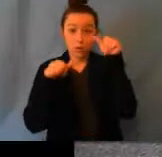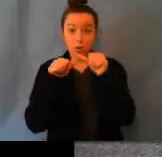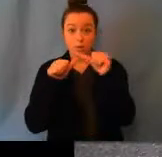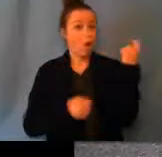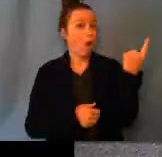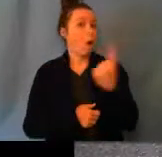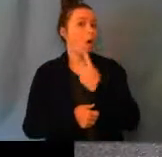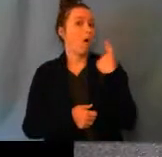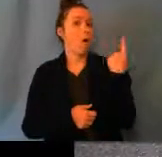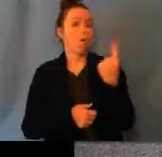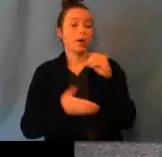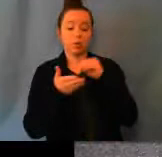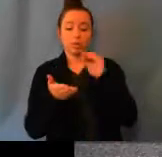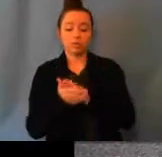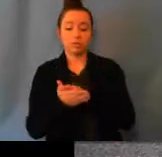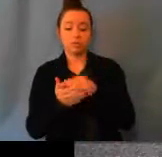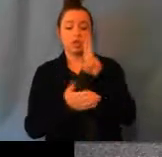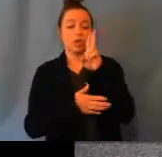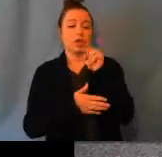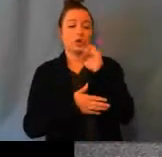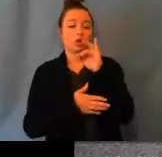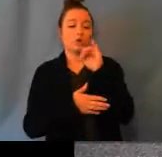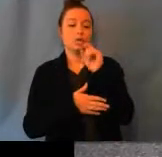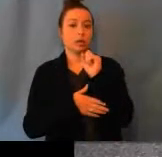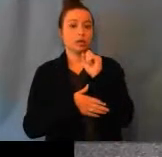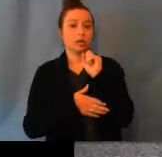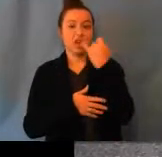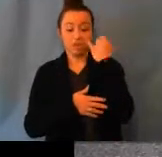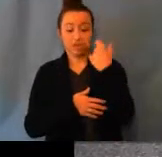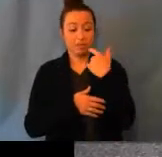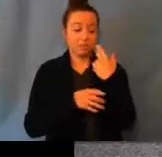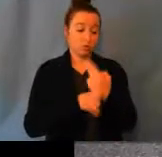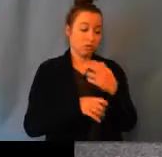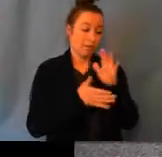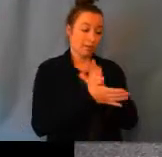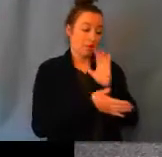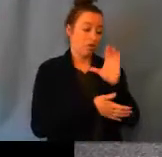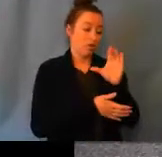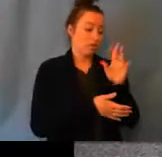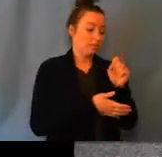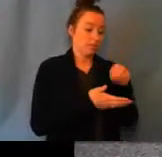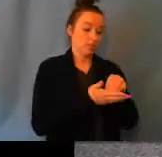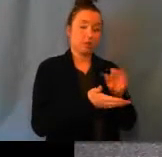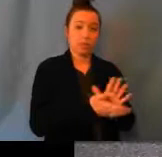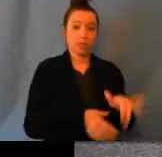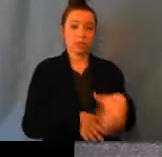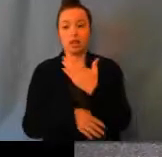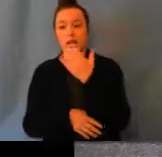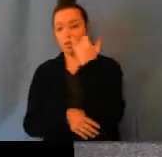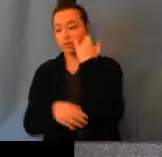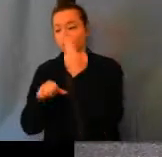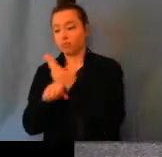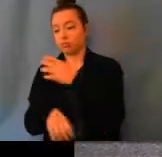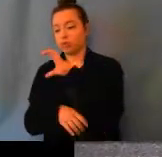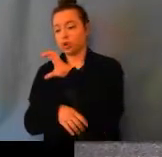always put what units we're using. So if I'm using paper clips, I would say paper clips. Because if I don't tell you what I'm using to